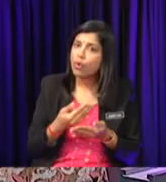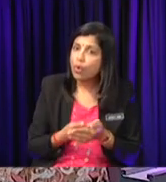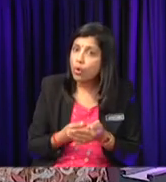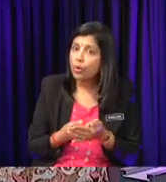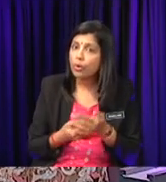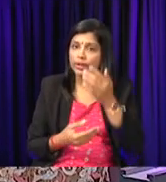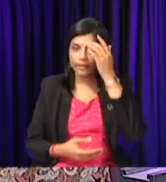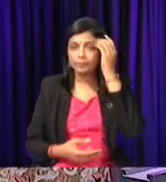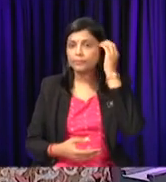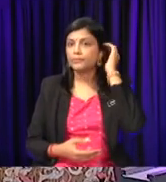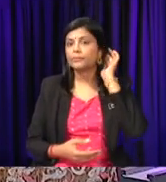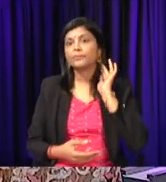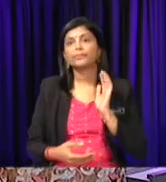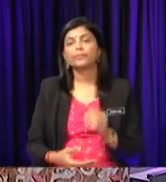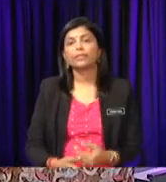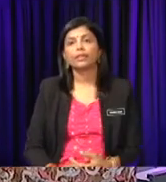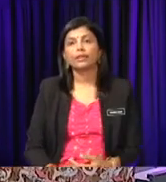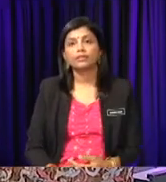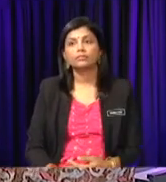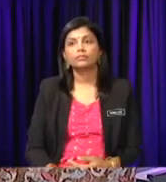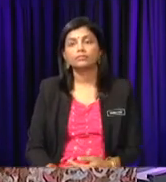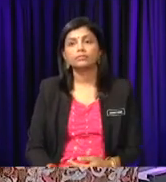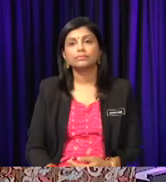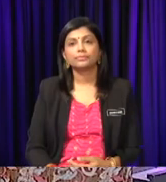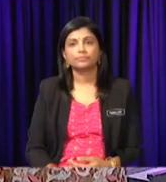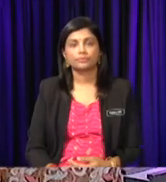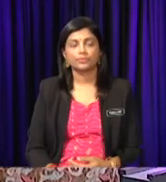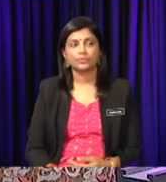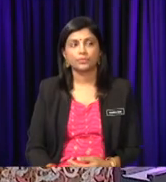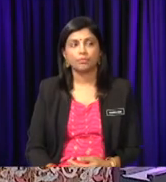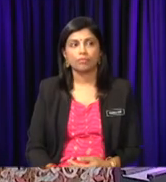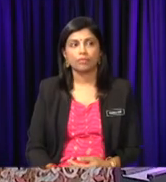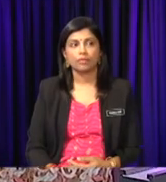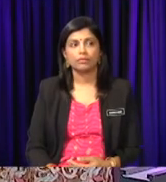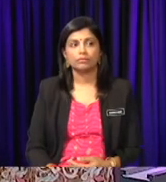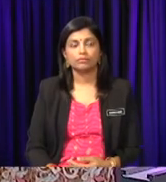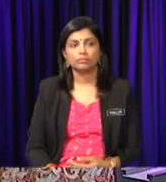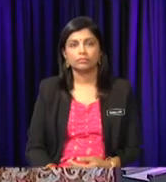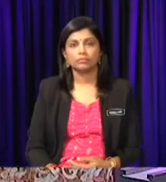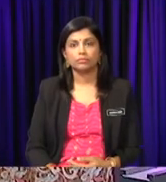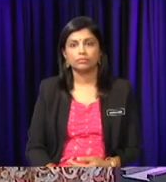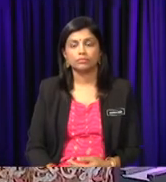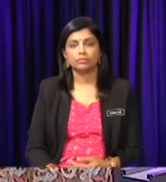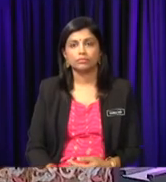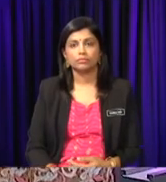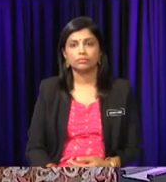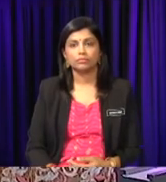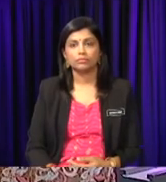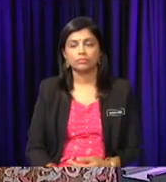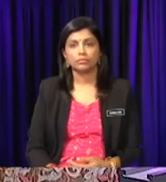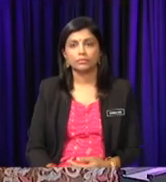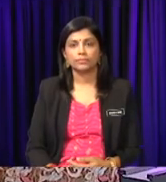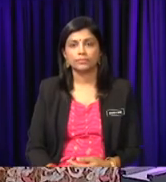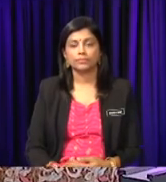are gifted in maths, unlike me, mm-hmm. okay, you can know that that's the most important